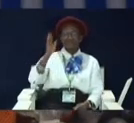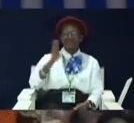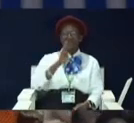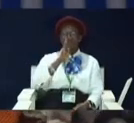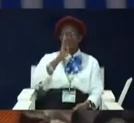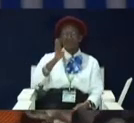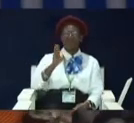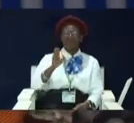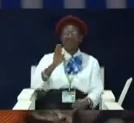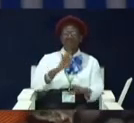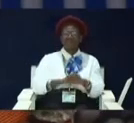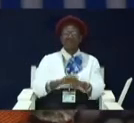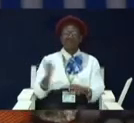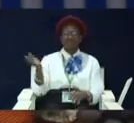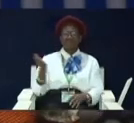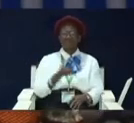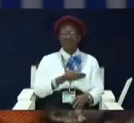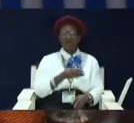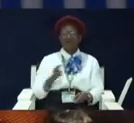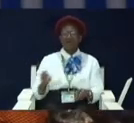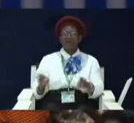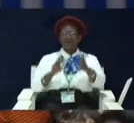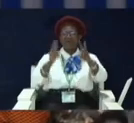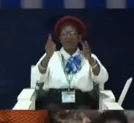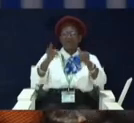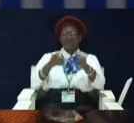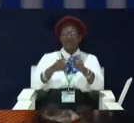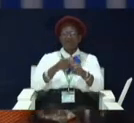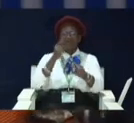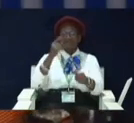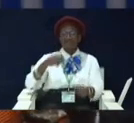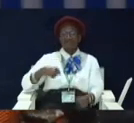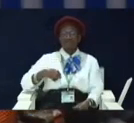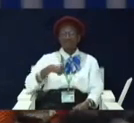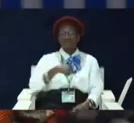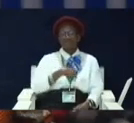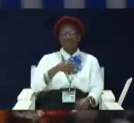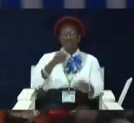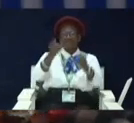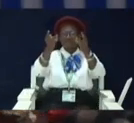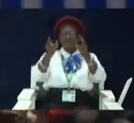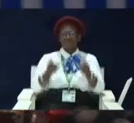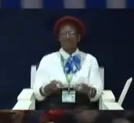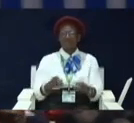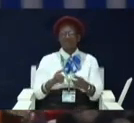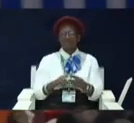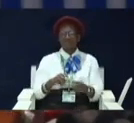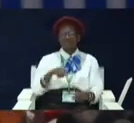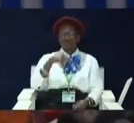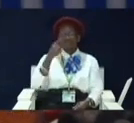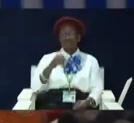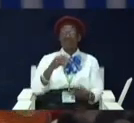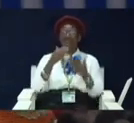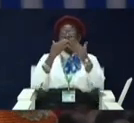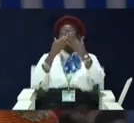First, we want to say thank you to the Almighty God. Àkọ́kọ́ náà, a fẹ́ dúpẹ́ lọ́wọ́ Ọlọ́run Olódùmarè.